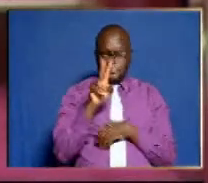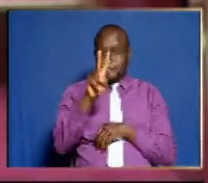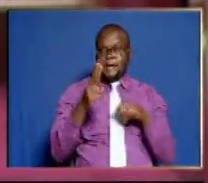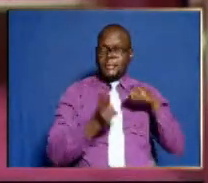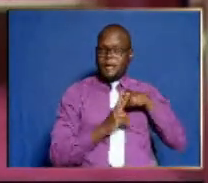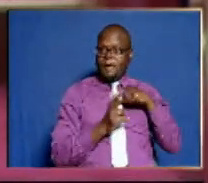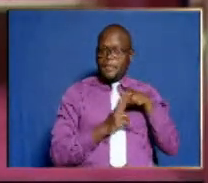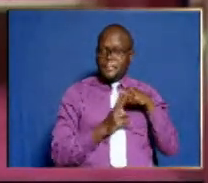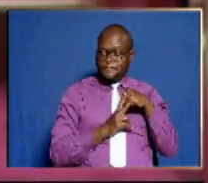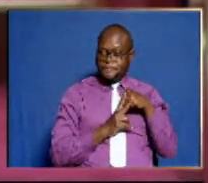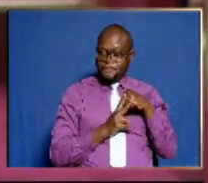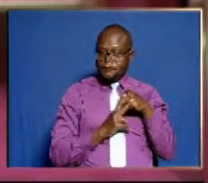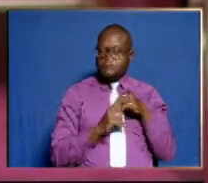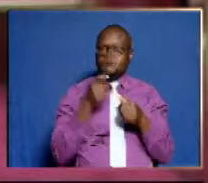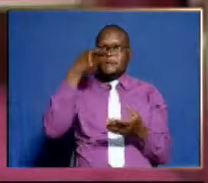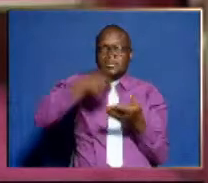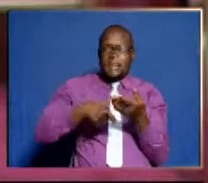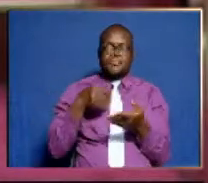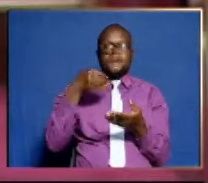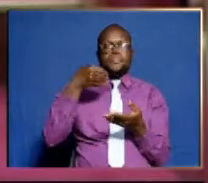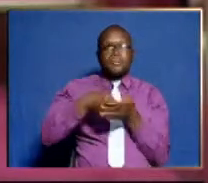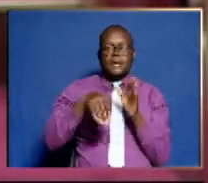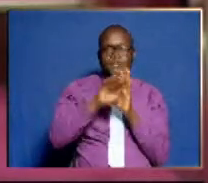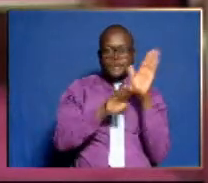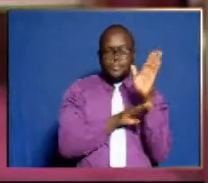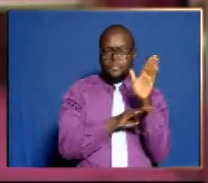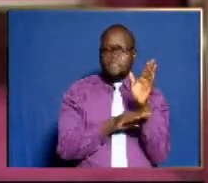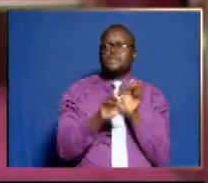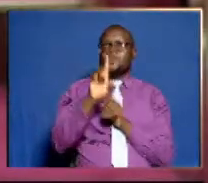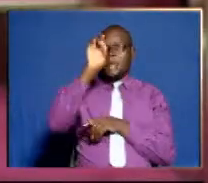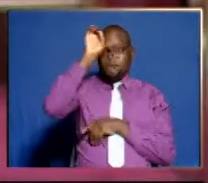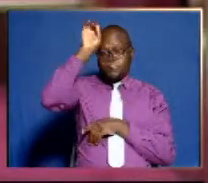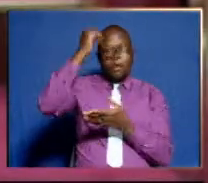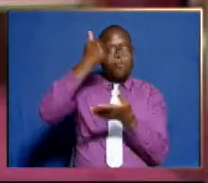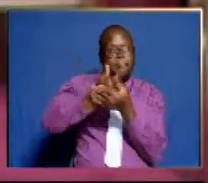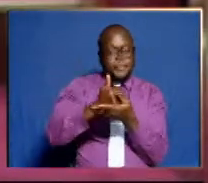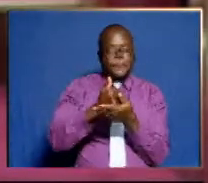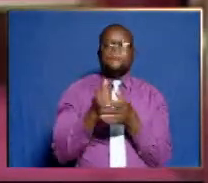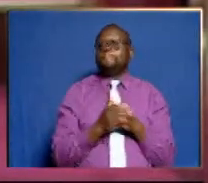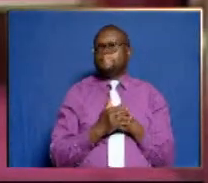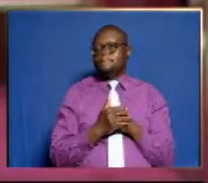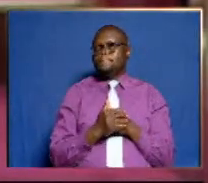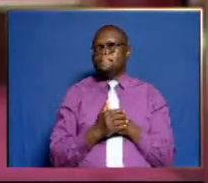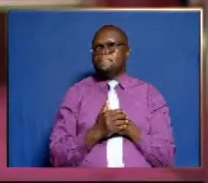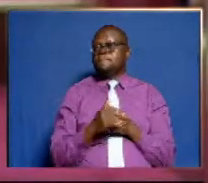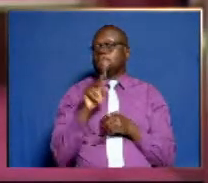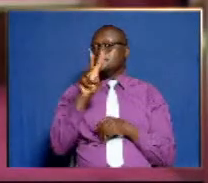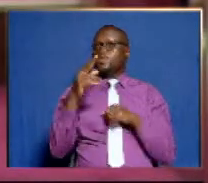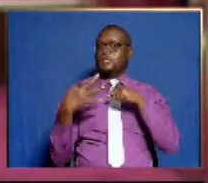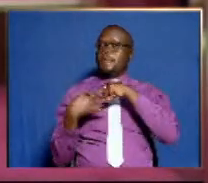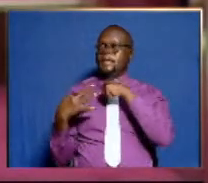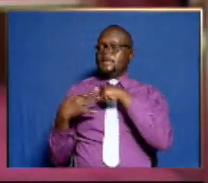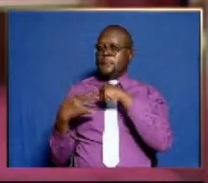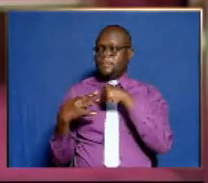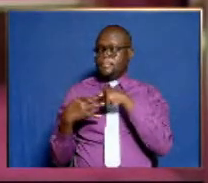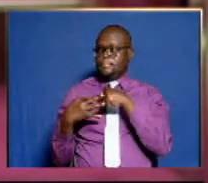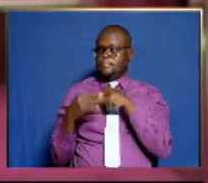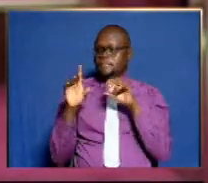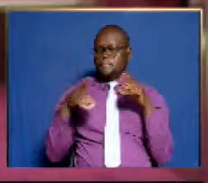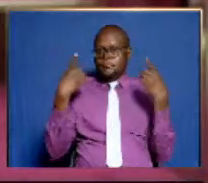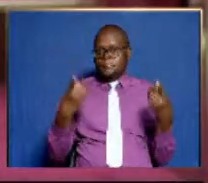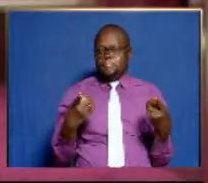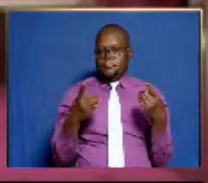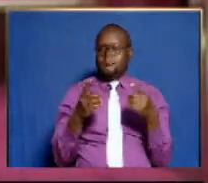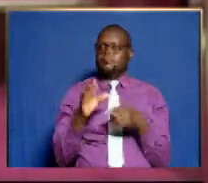27, Revenue Statement for the State Law Office and the Department of Justice. Number 28, the State Department for